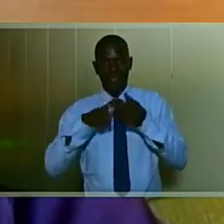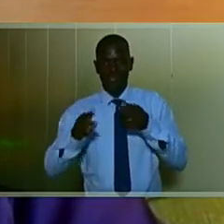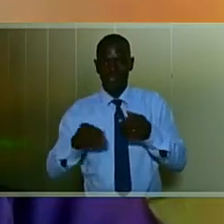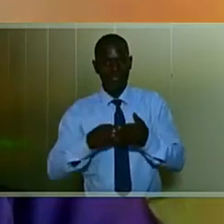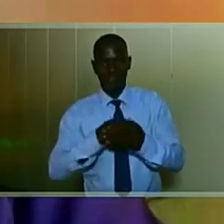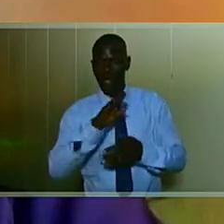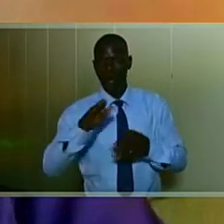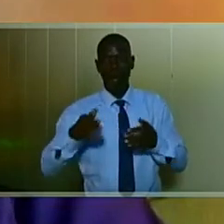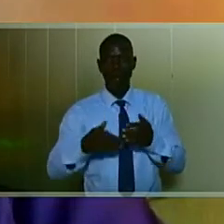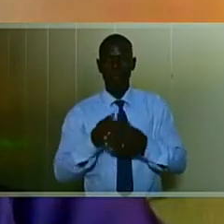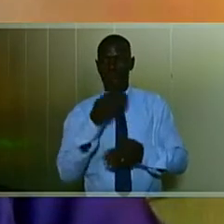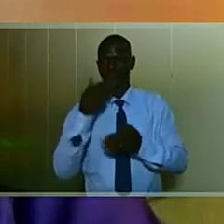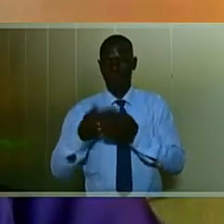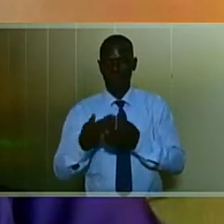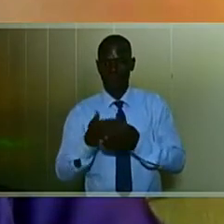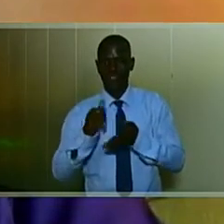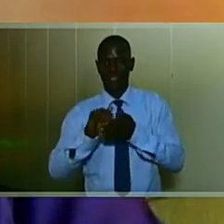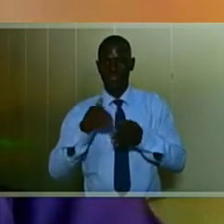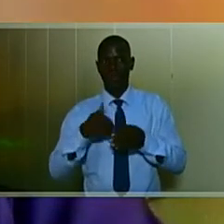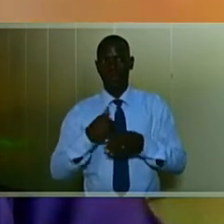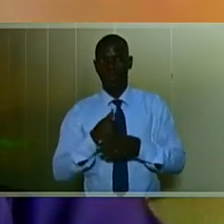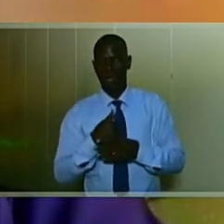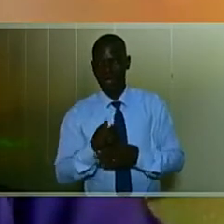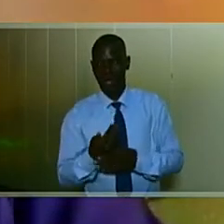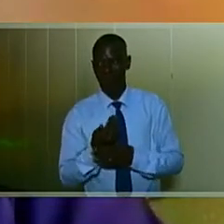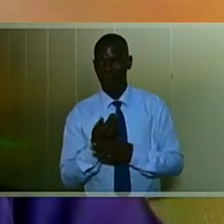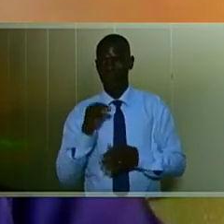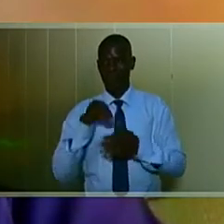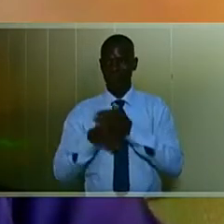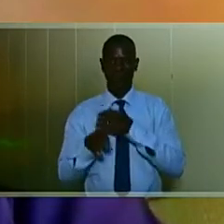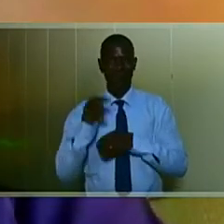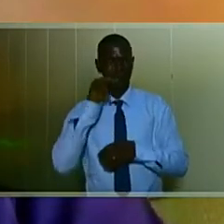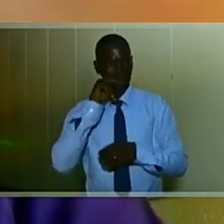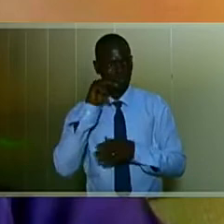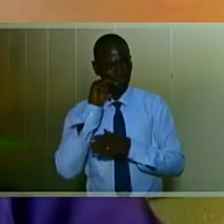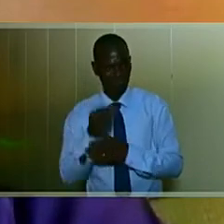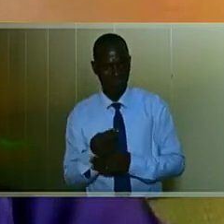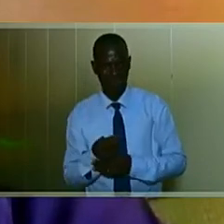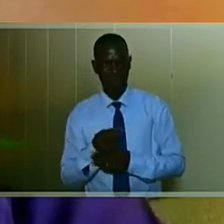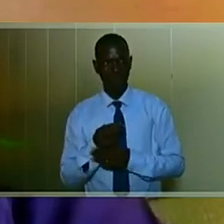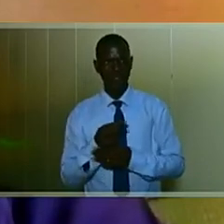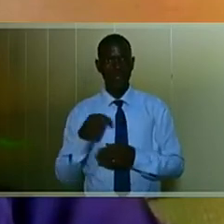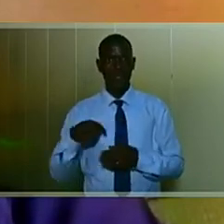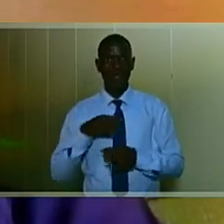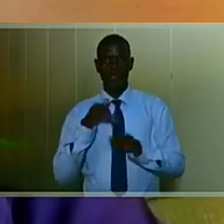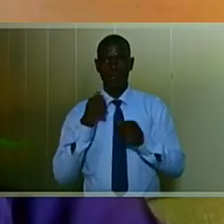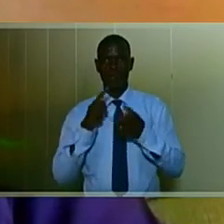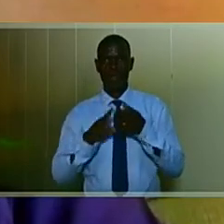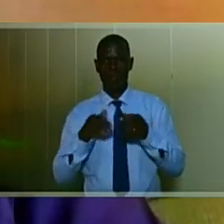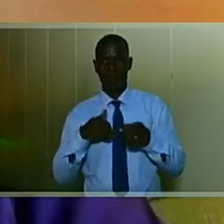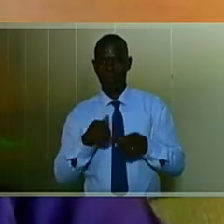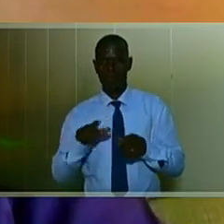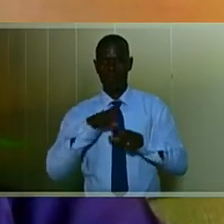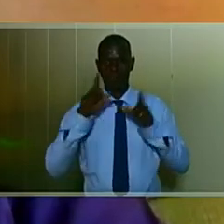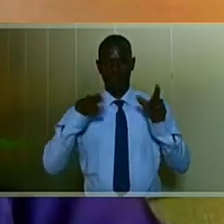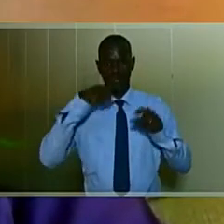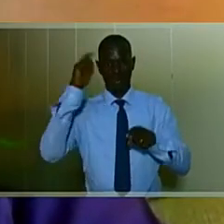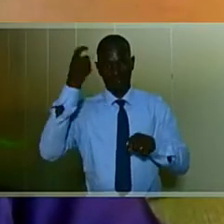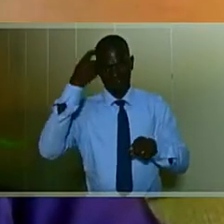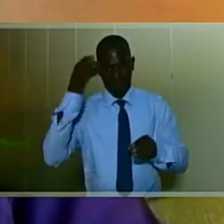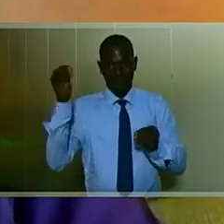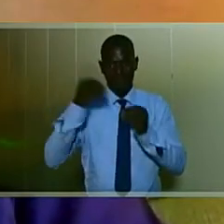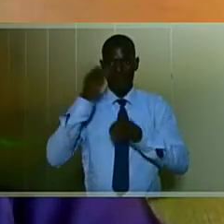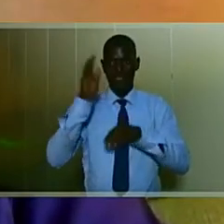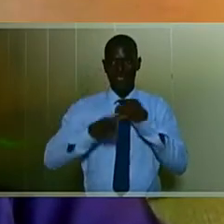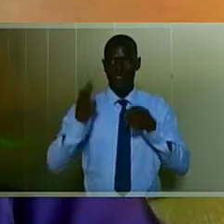the logistics of conducting a presidential election in Nigeria is so huge. You have 774 local governments, more than